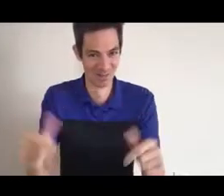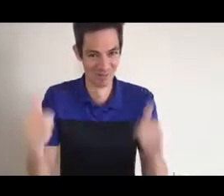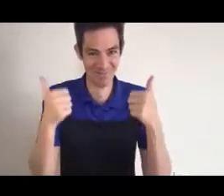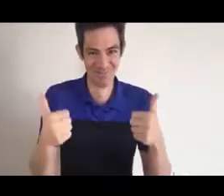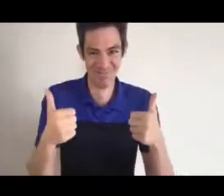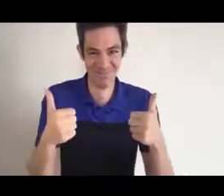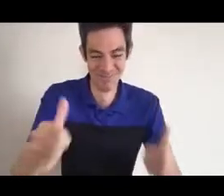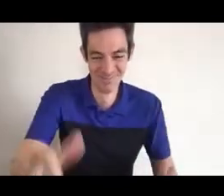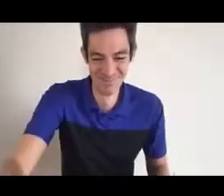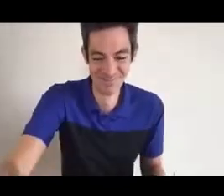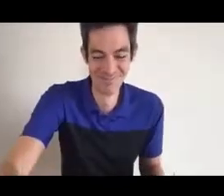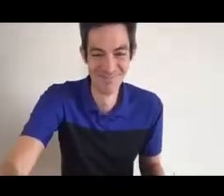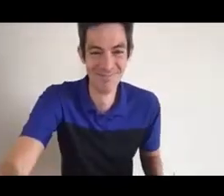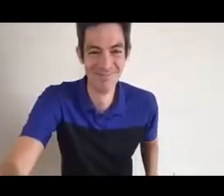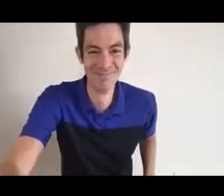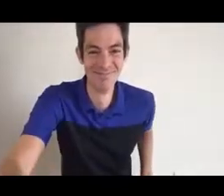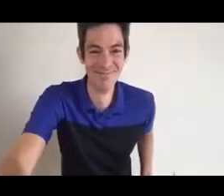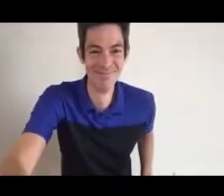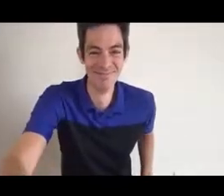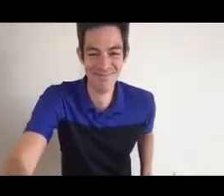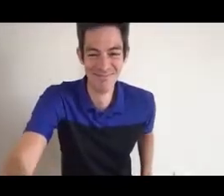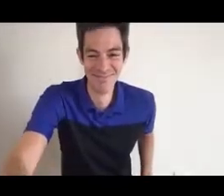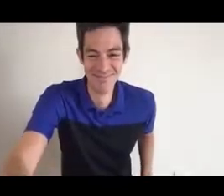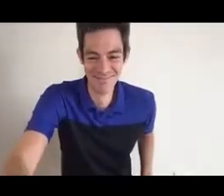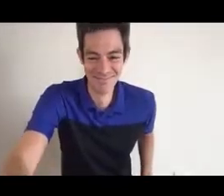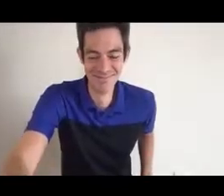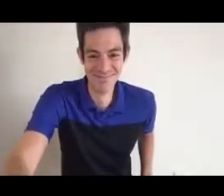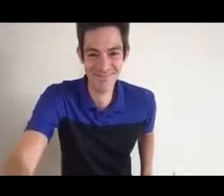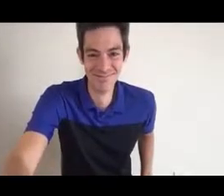So now we will start with grammar.